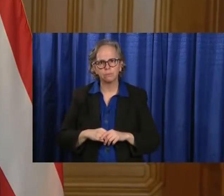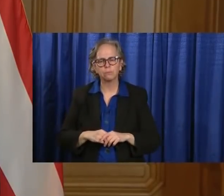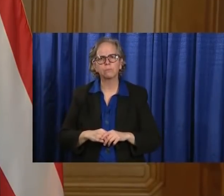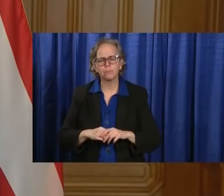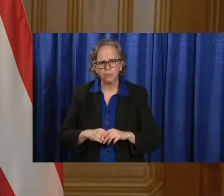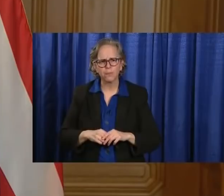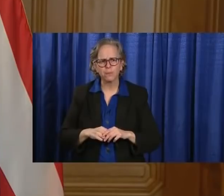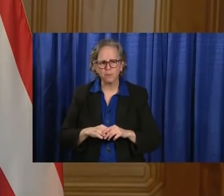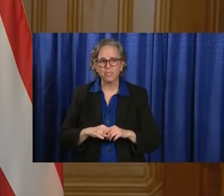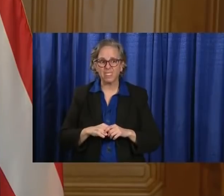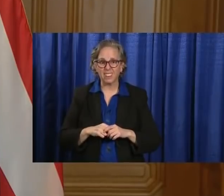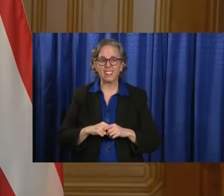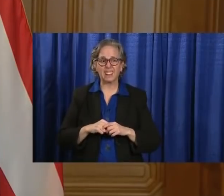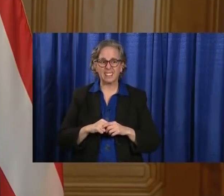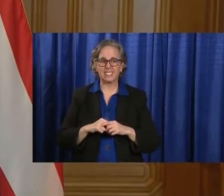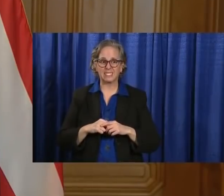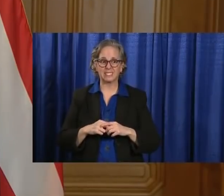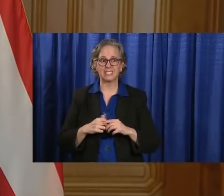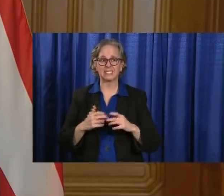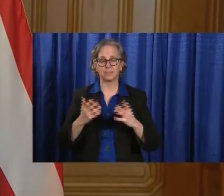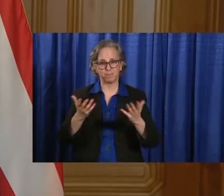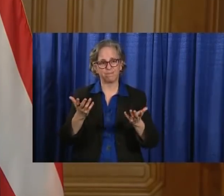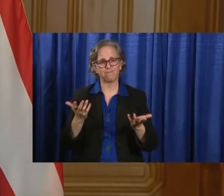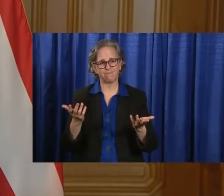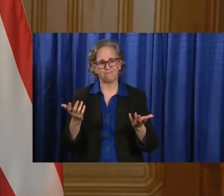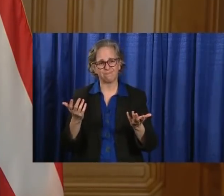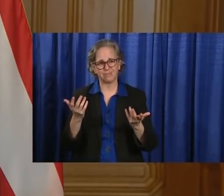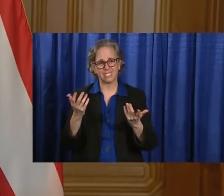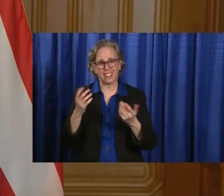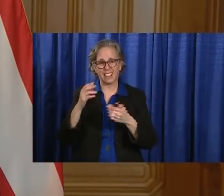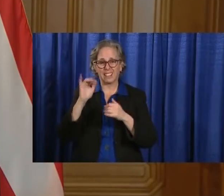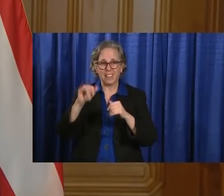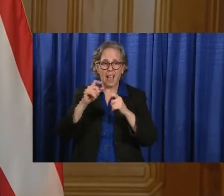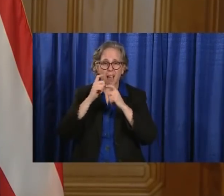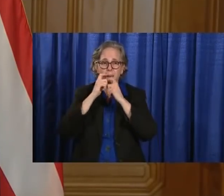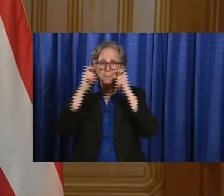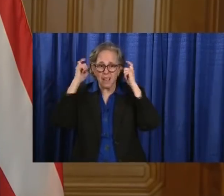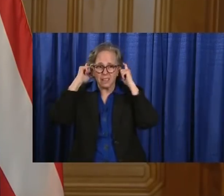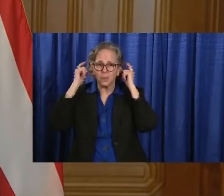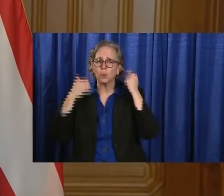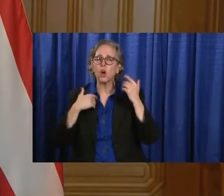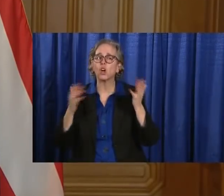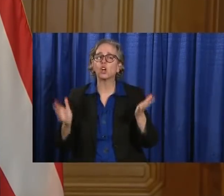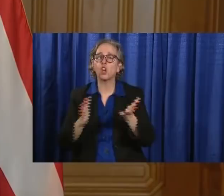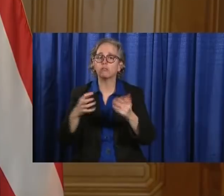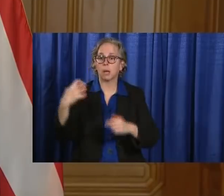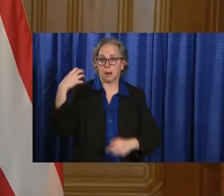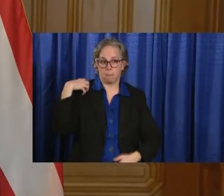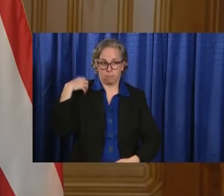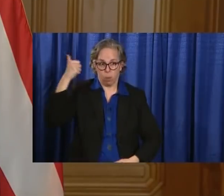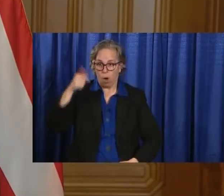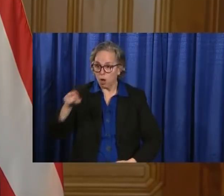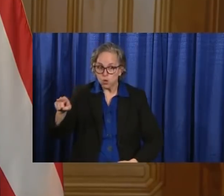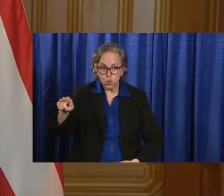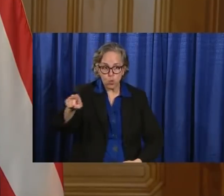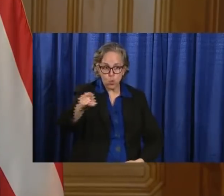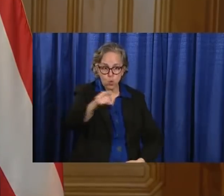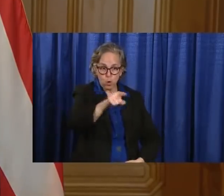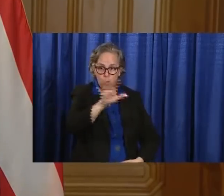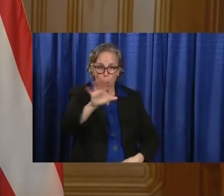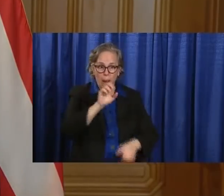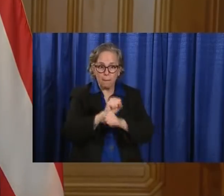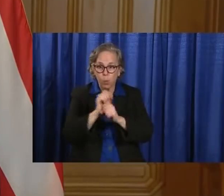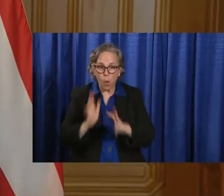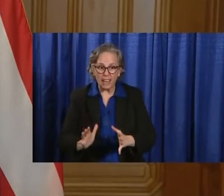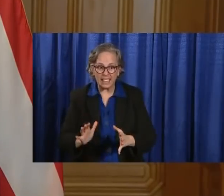So again, I would just finally say in regard to the mask, we encourage employers, if you have someone in your employ